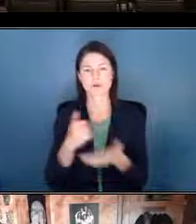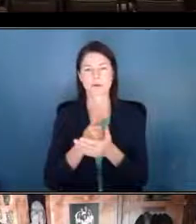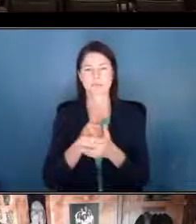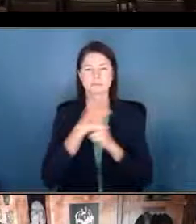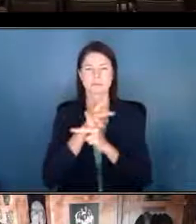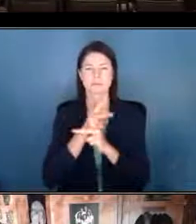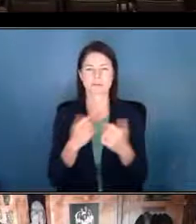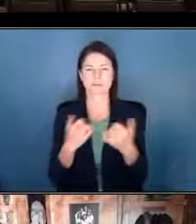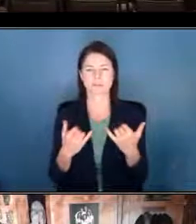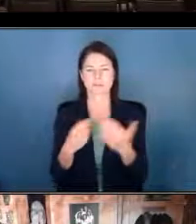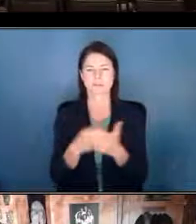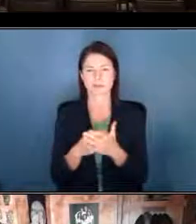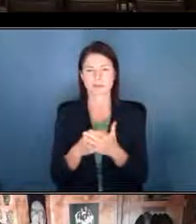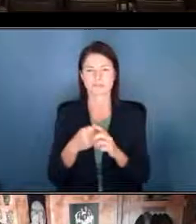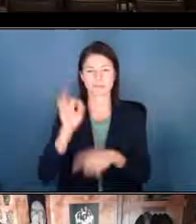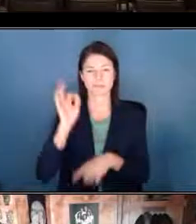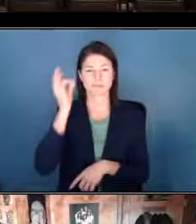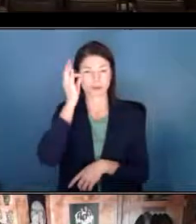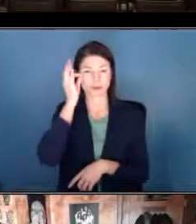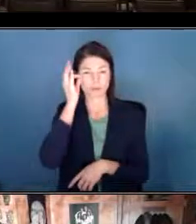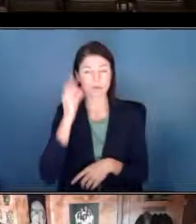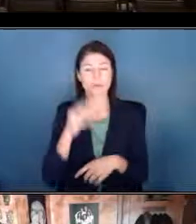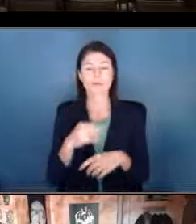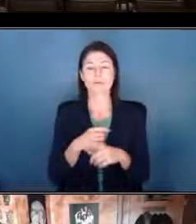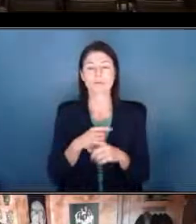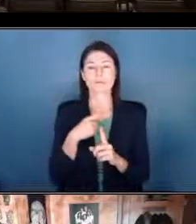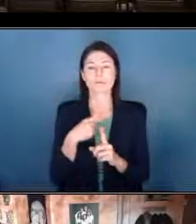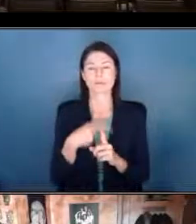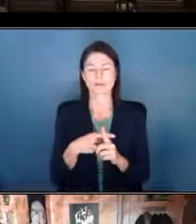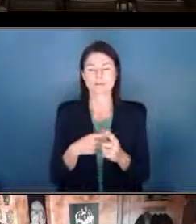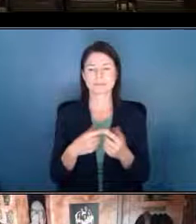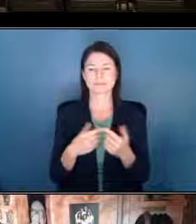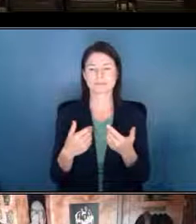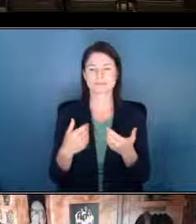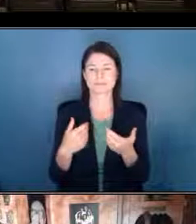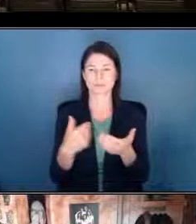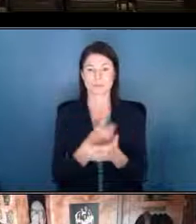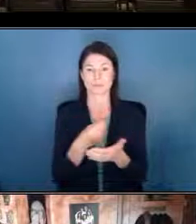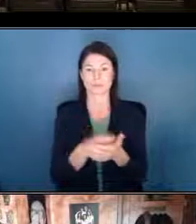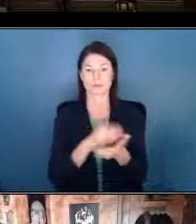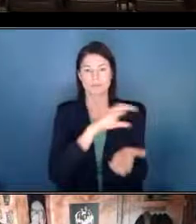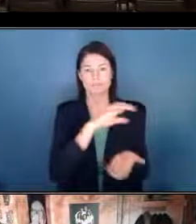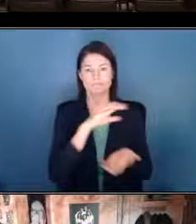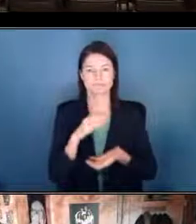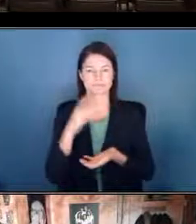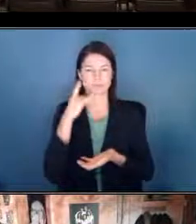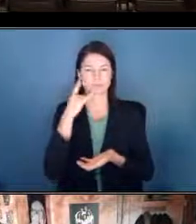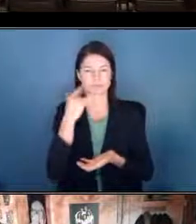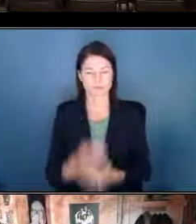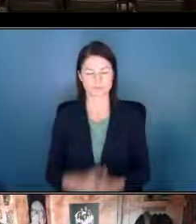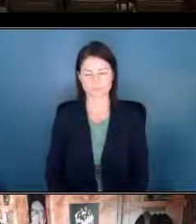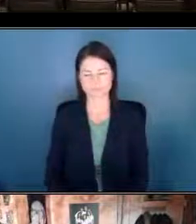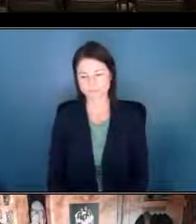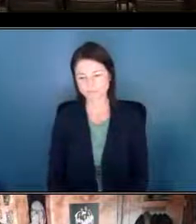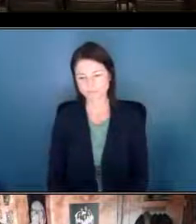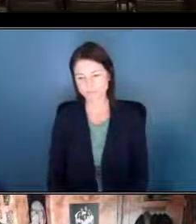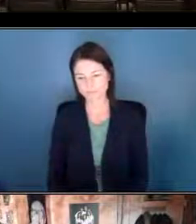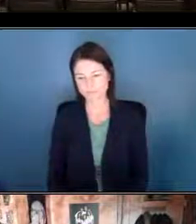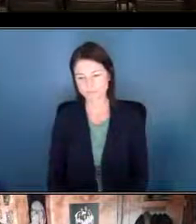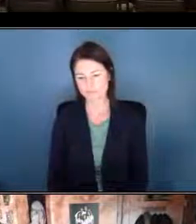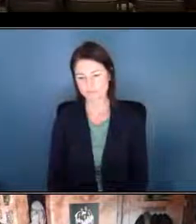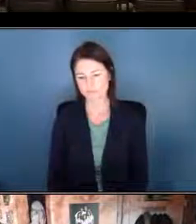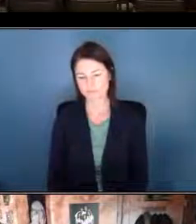federal government, as well as facilitate the flow of new money coming into California. I would like to conclude by